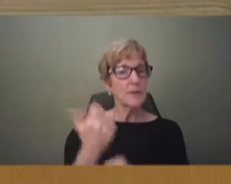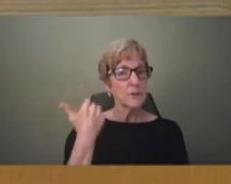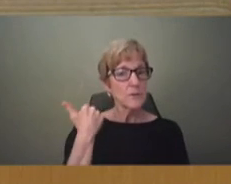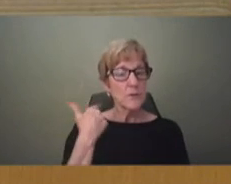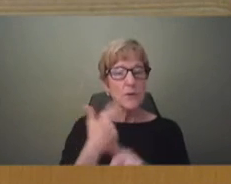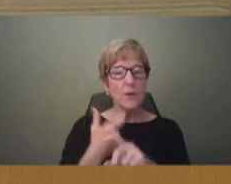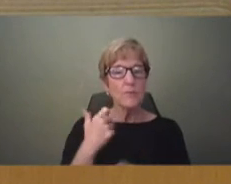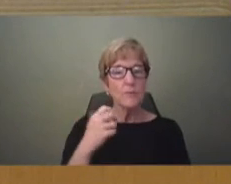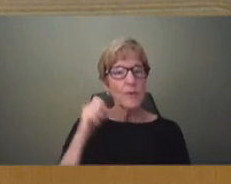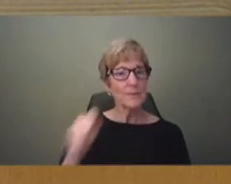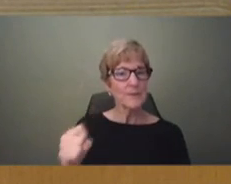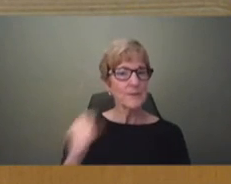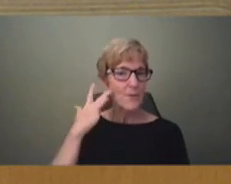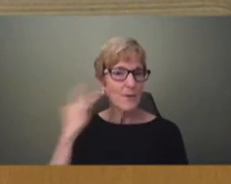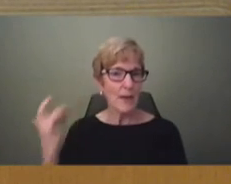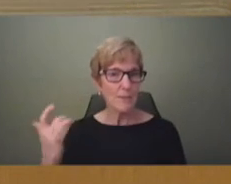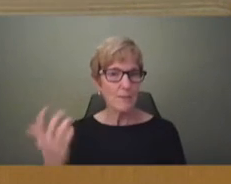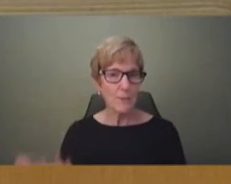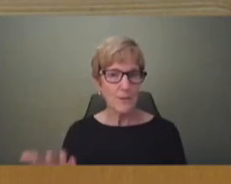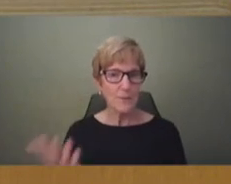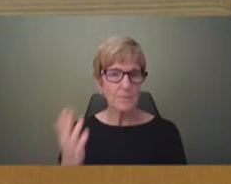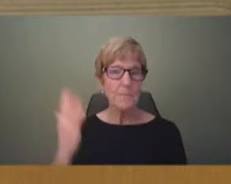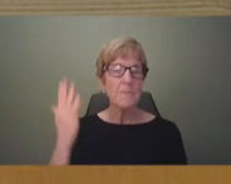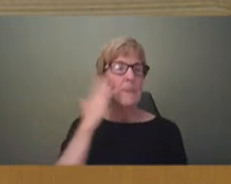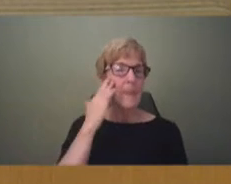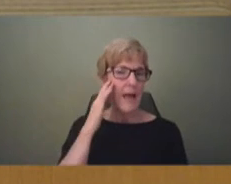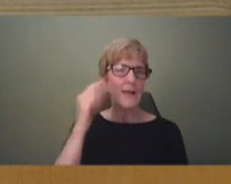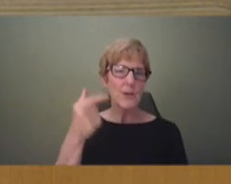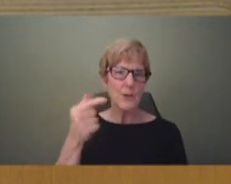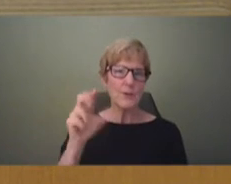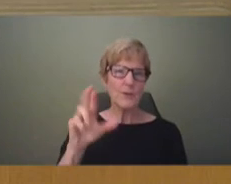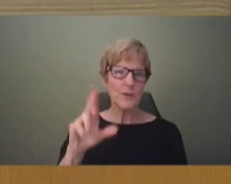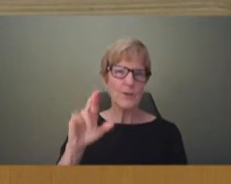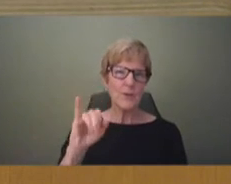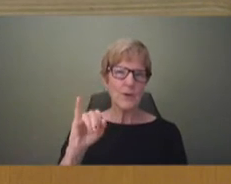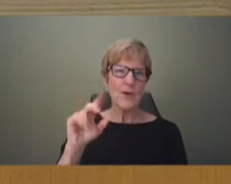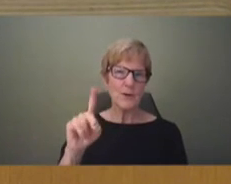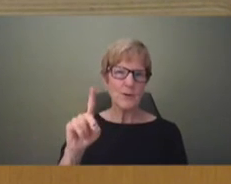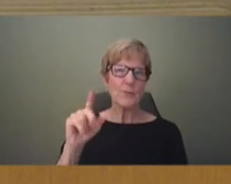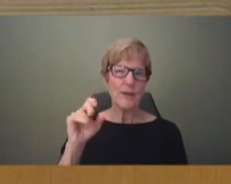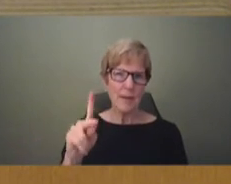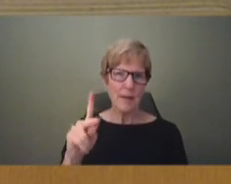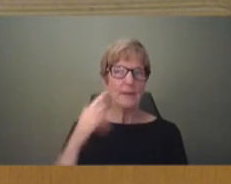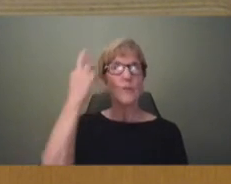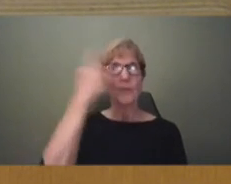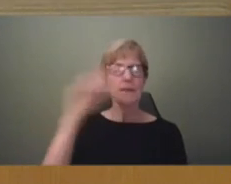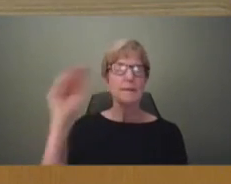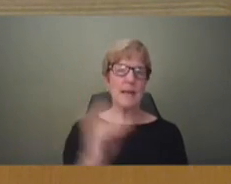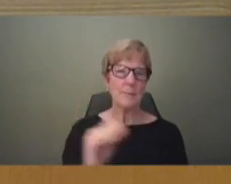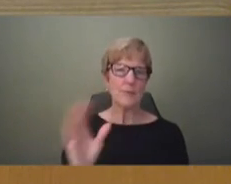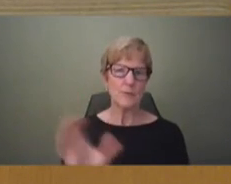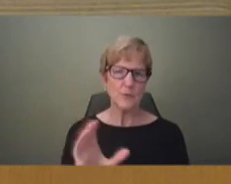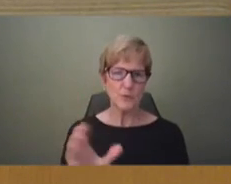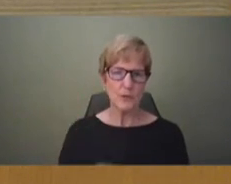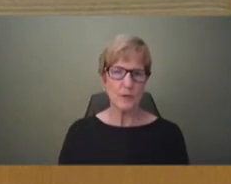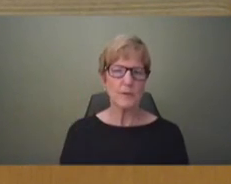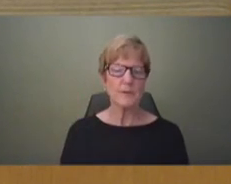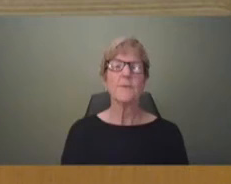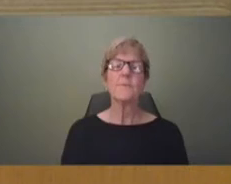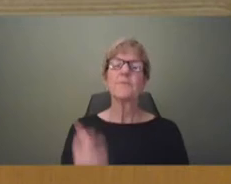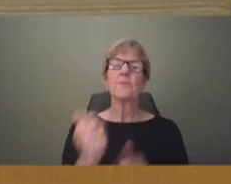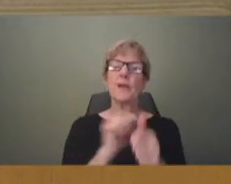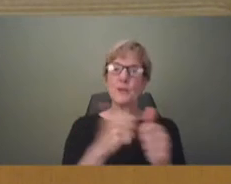Southern California I know what gridlock is there's a reason why I moved to Charlotte it's to avoid